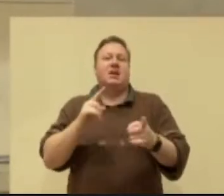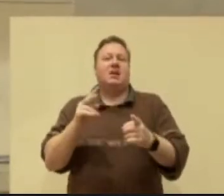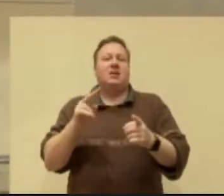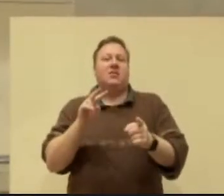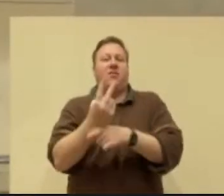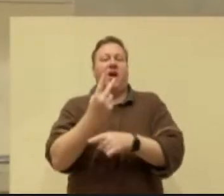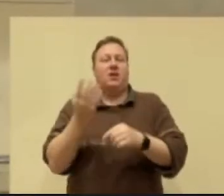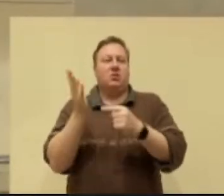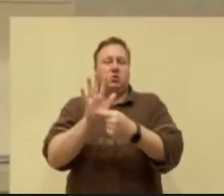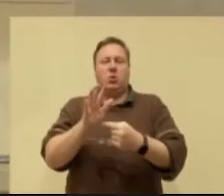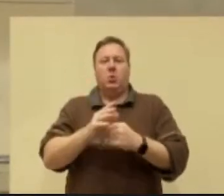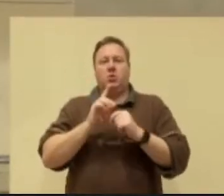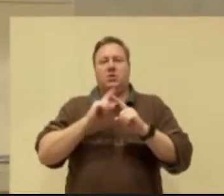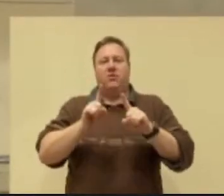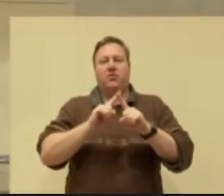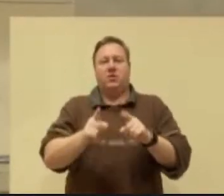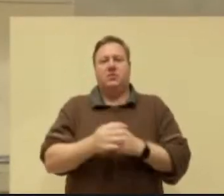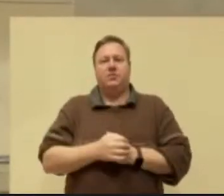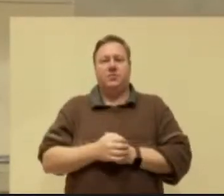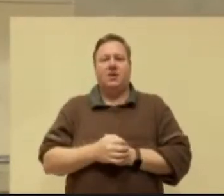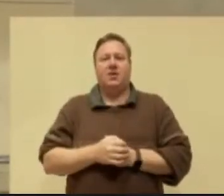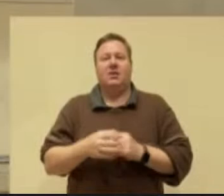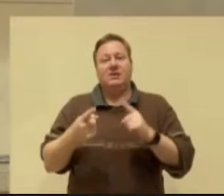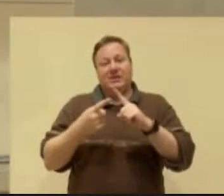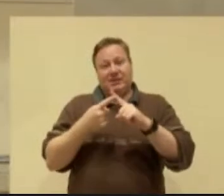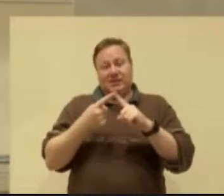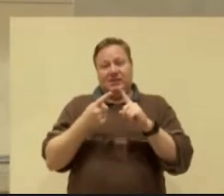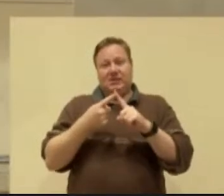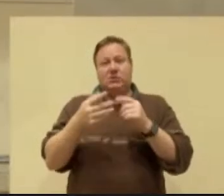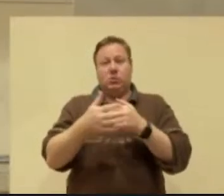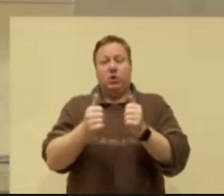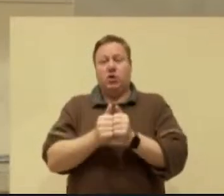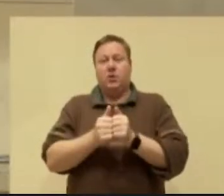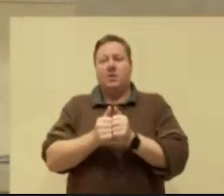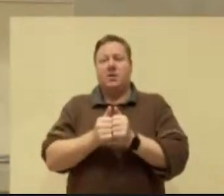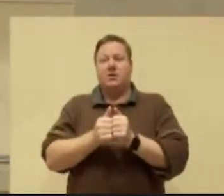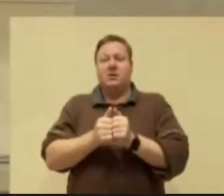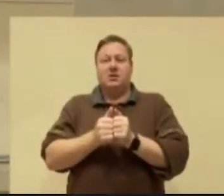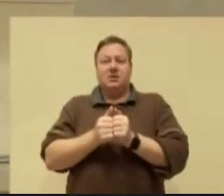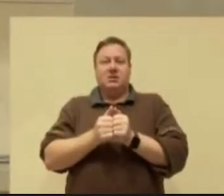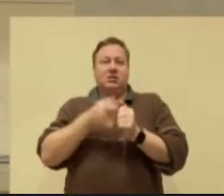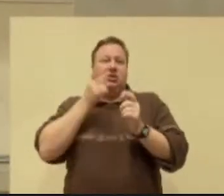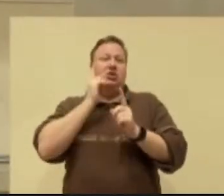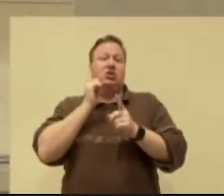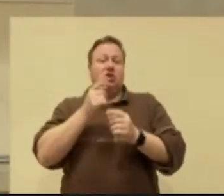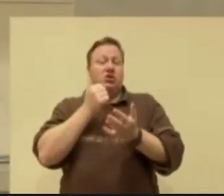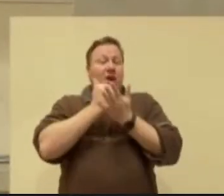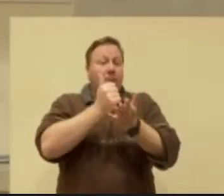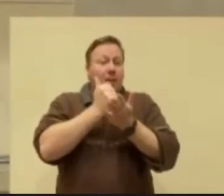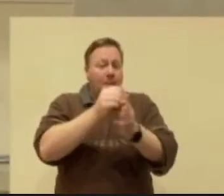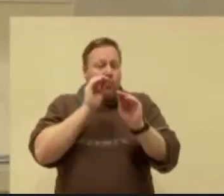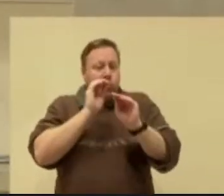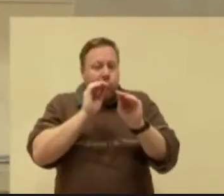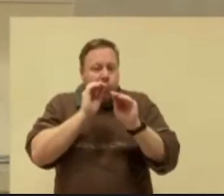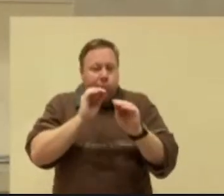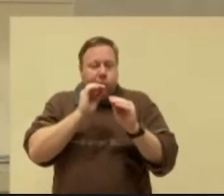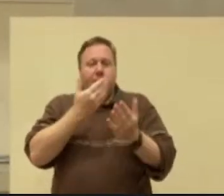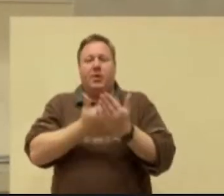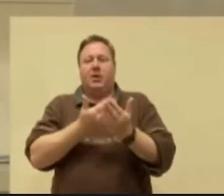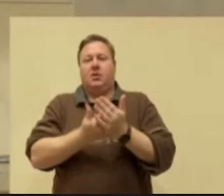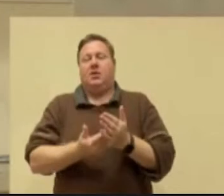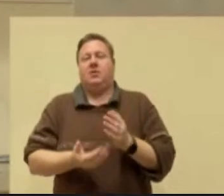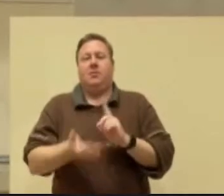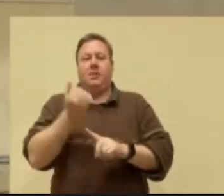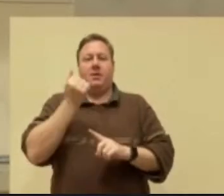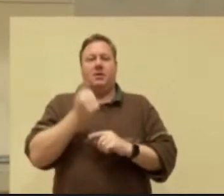sexual and gender-based violence workshop teachers are capacitated now educators have a huge responsibility to support these